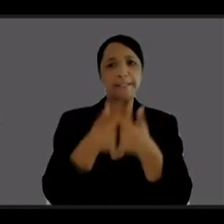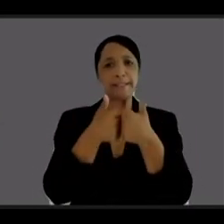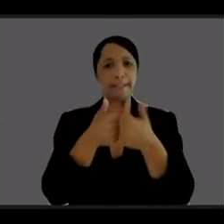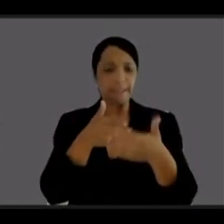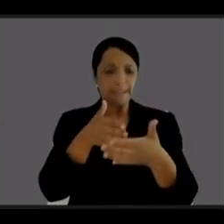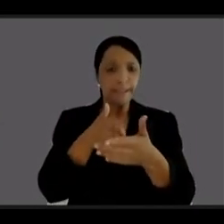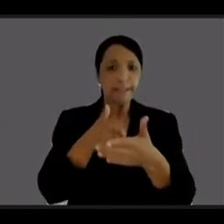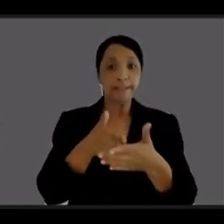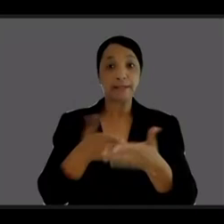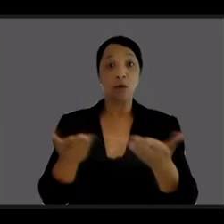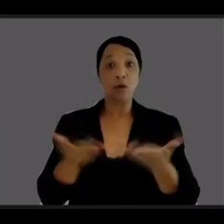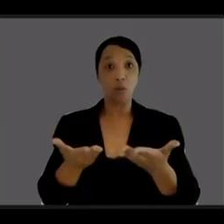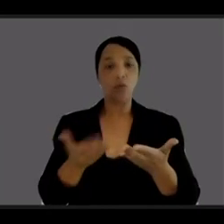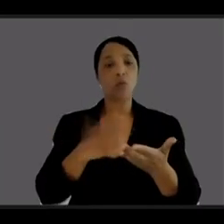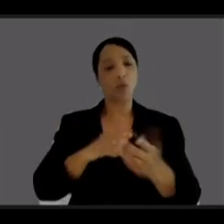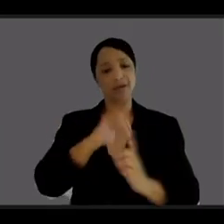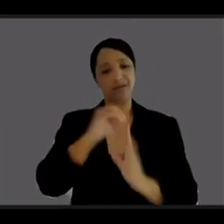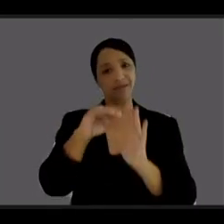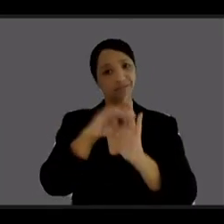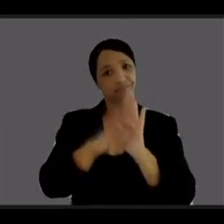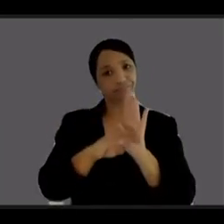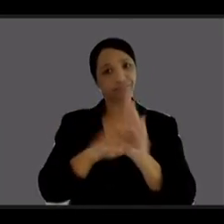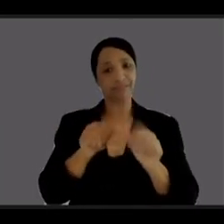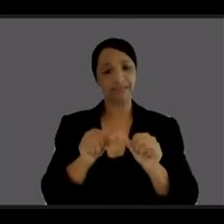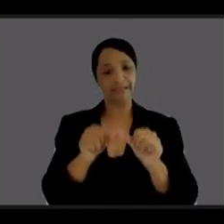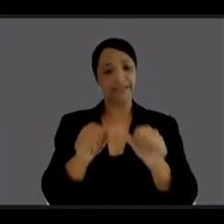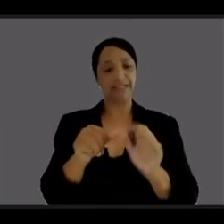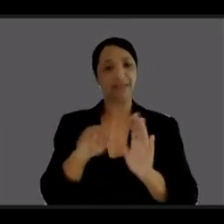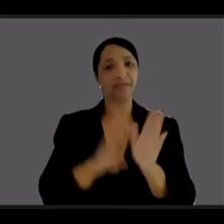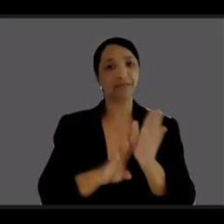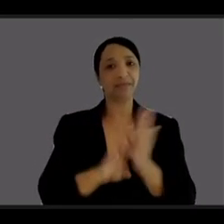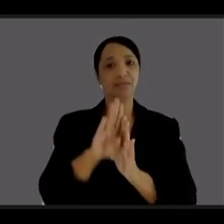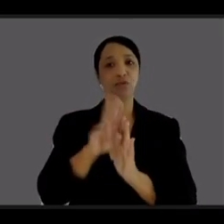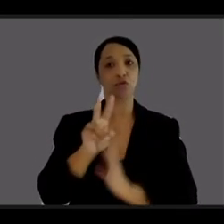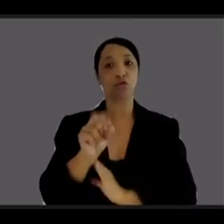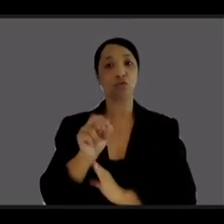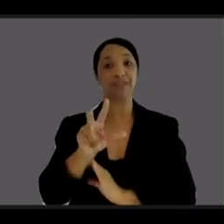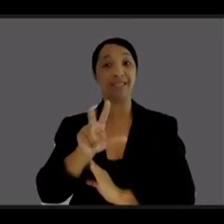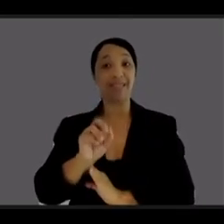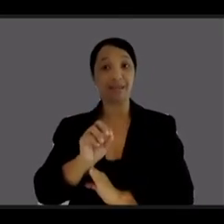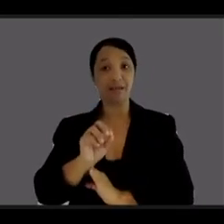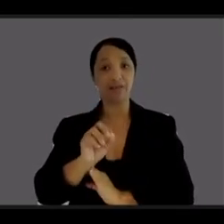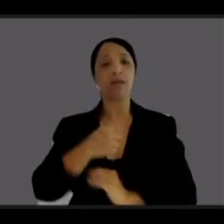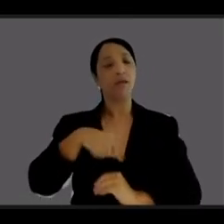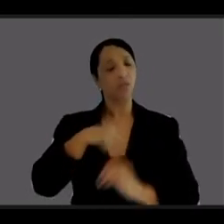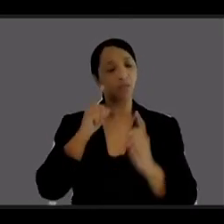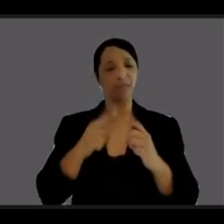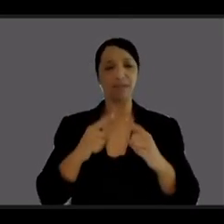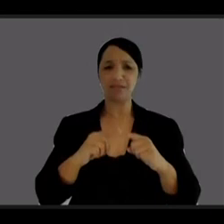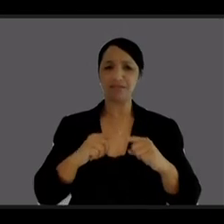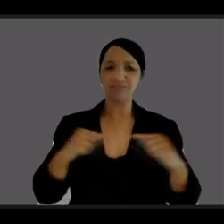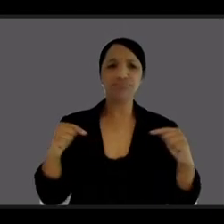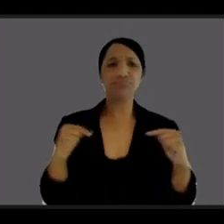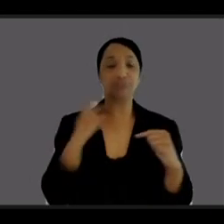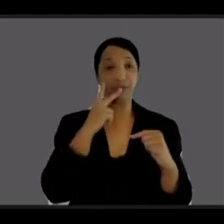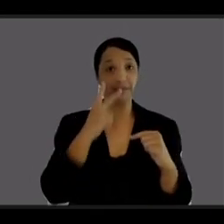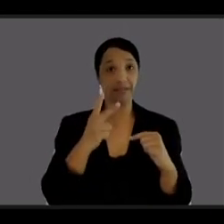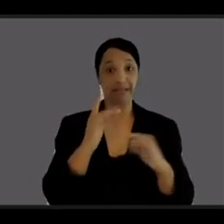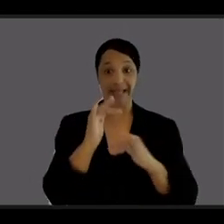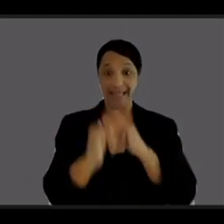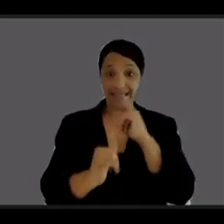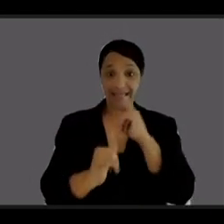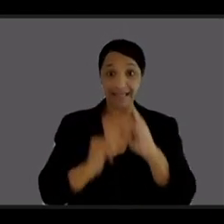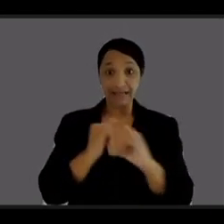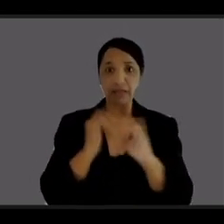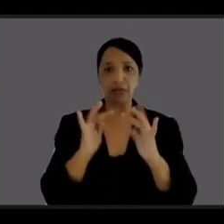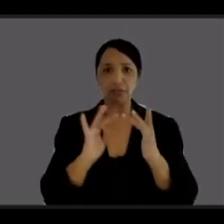2030 Agenda for Sustainable Development are vast and complex. The internet will play an integral role